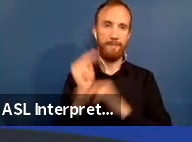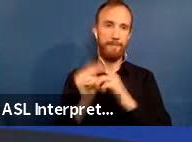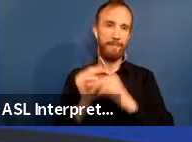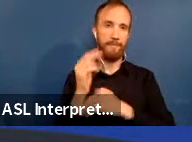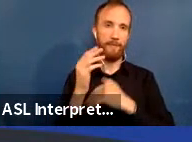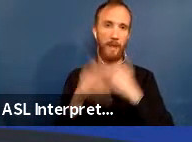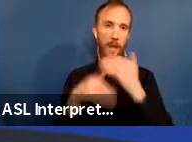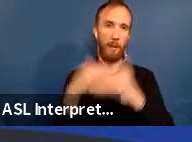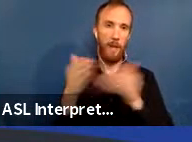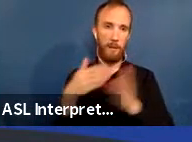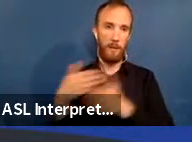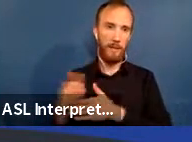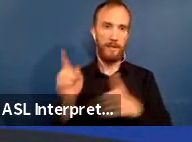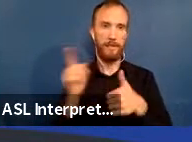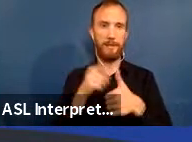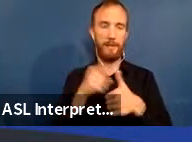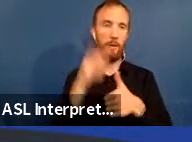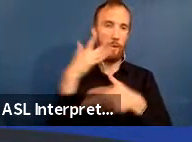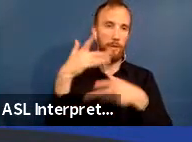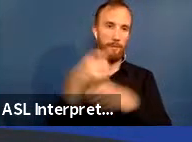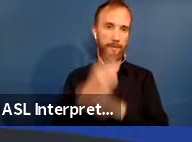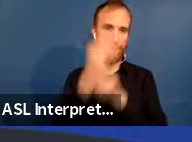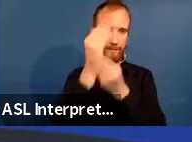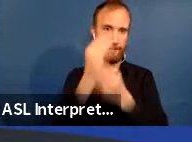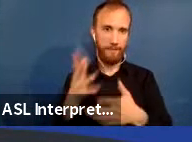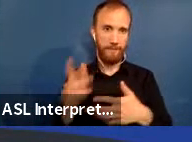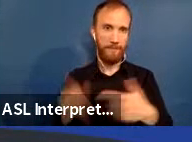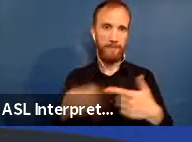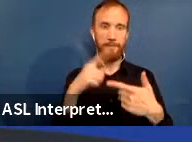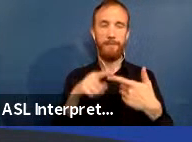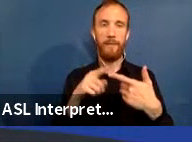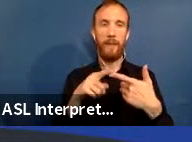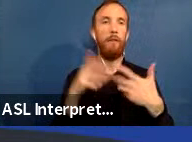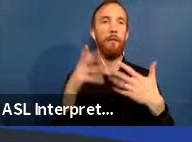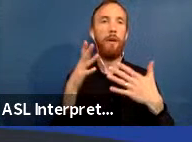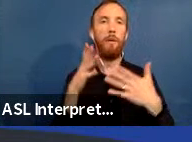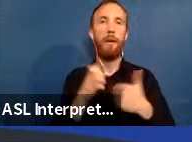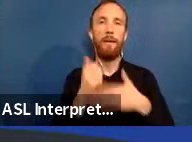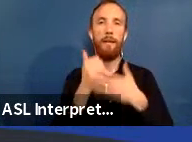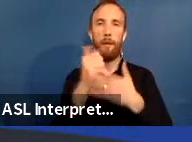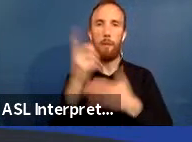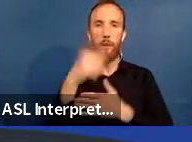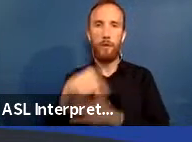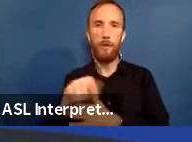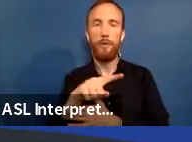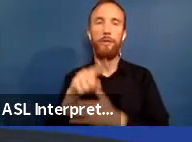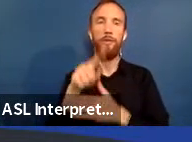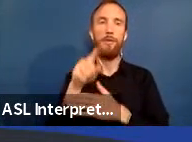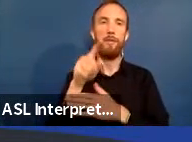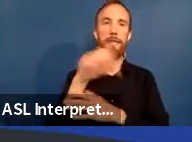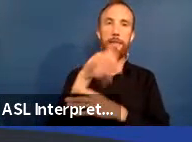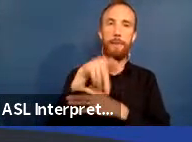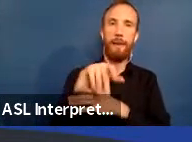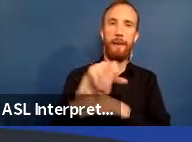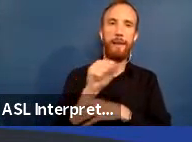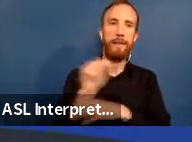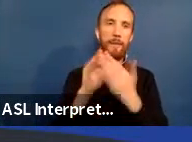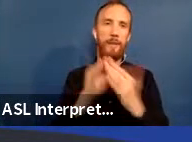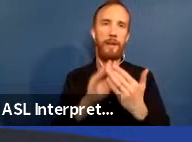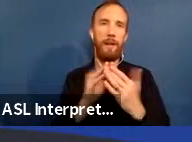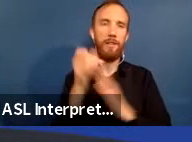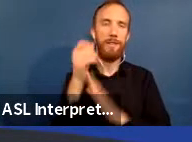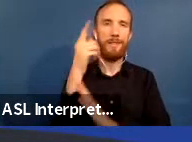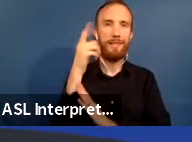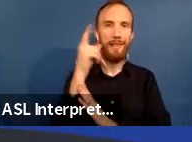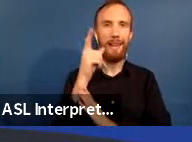that we receive for capital budgets. We want to continue to build the CPS community's understanding about, what is the capital process like?